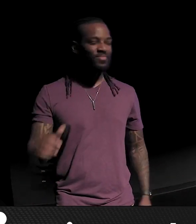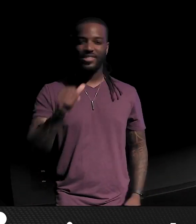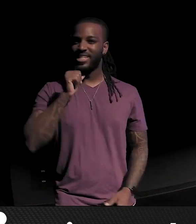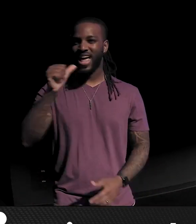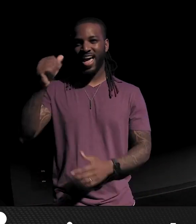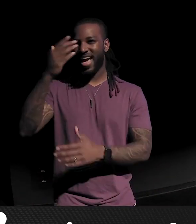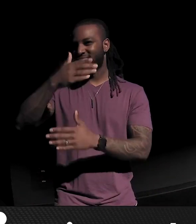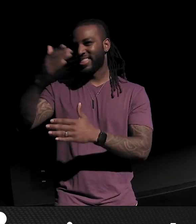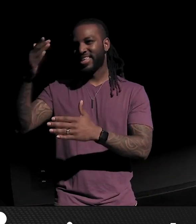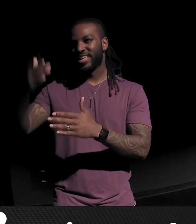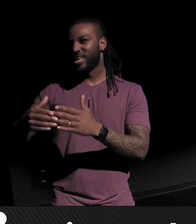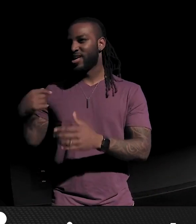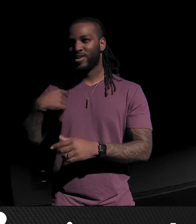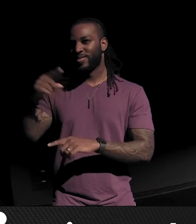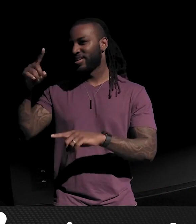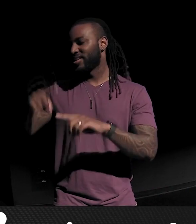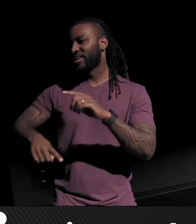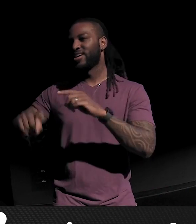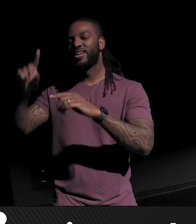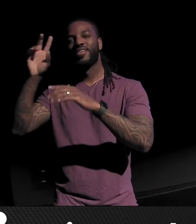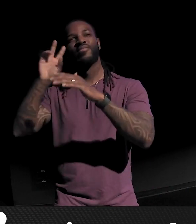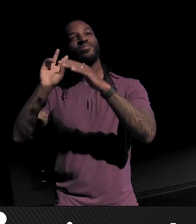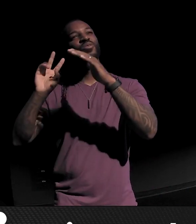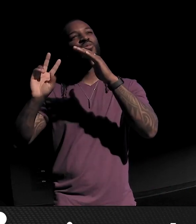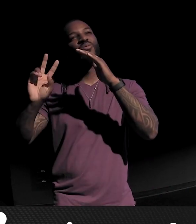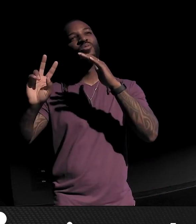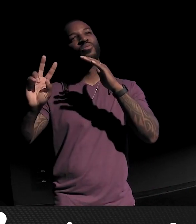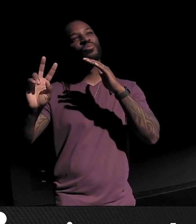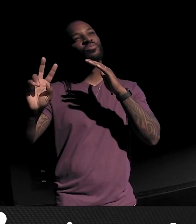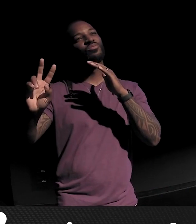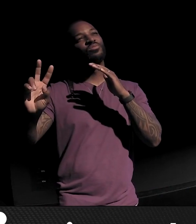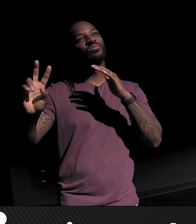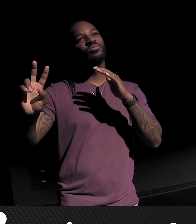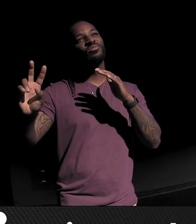But not the end we could have known.